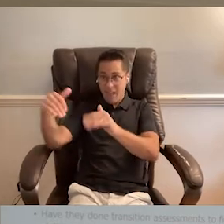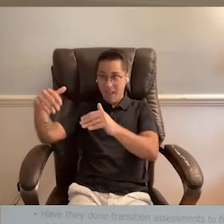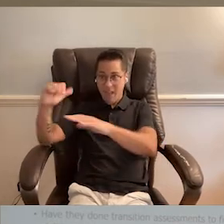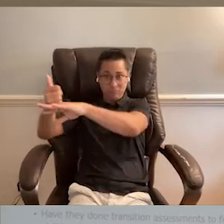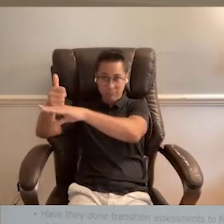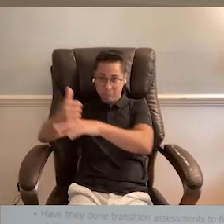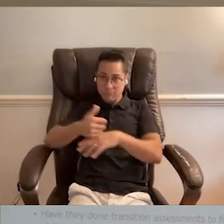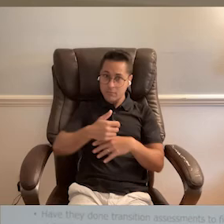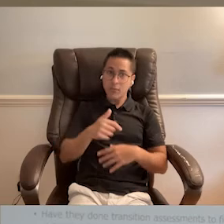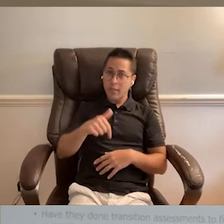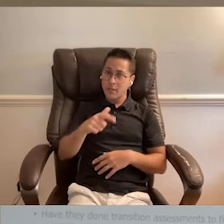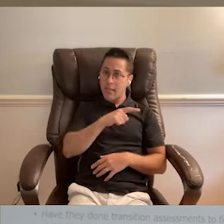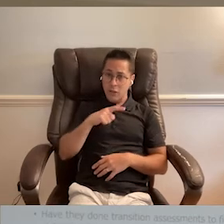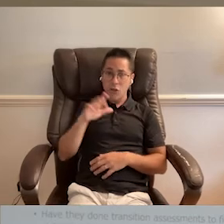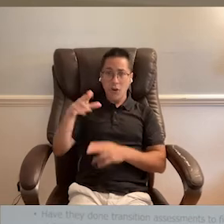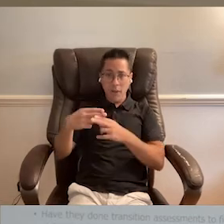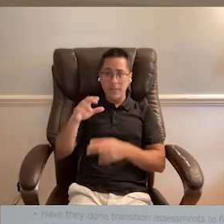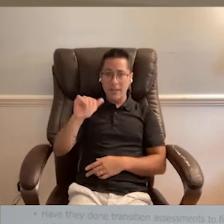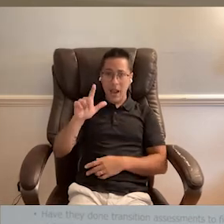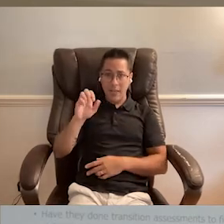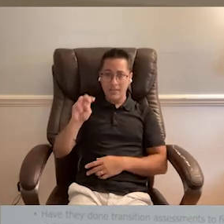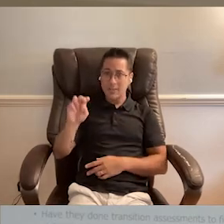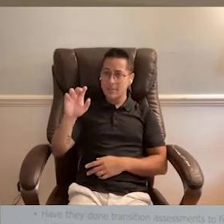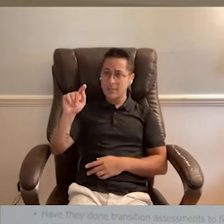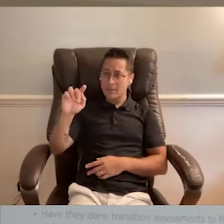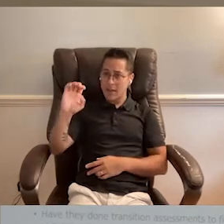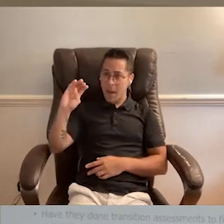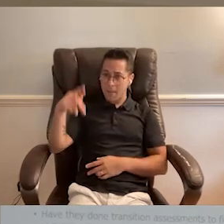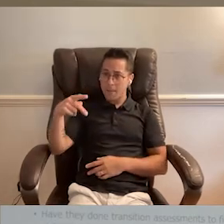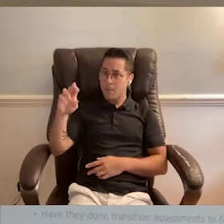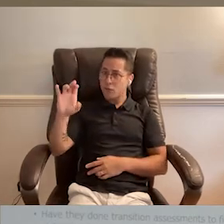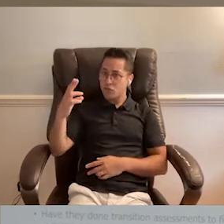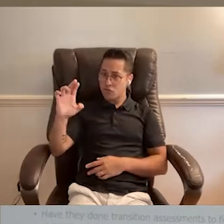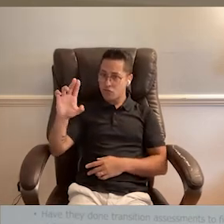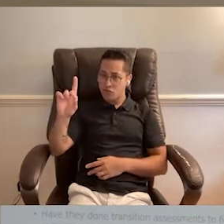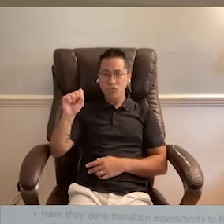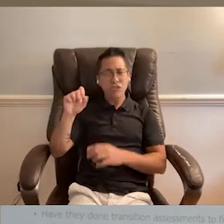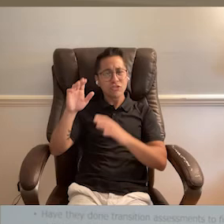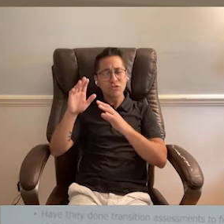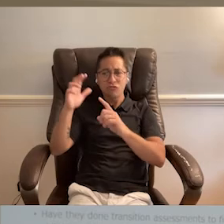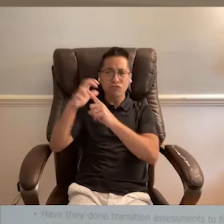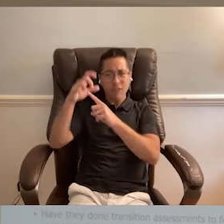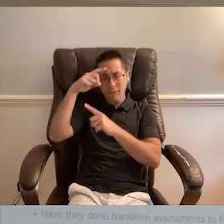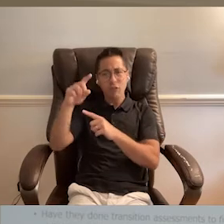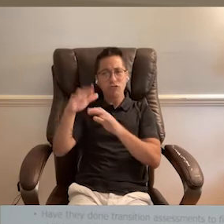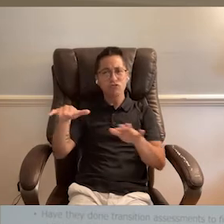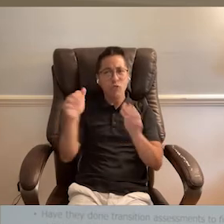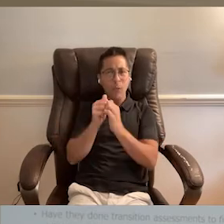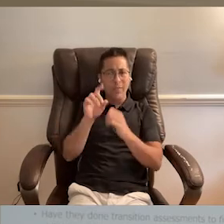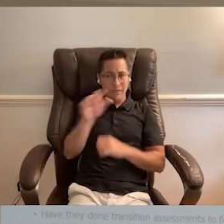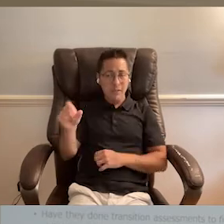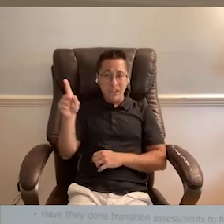her name is Allison Tant Richards, and she is a champion for children with disabilities, and she got this done. So it's really,